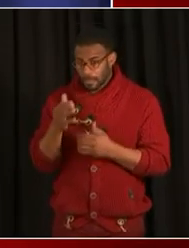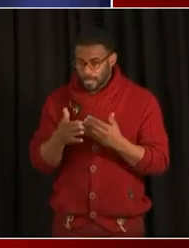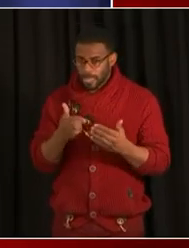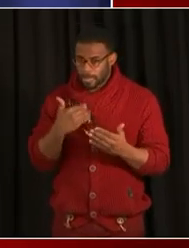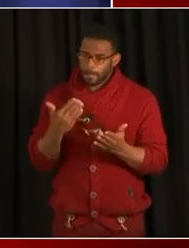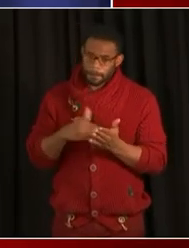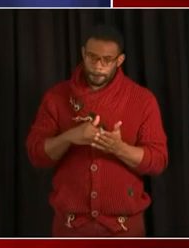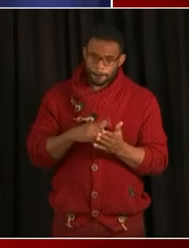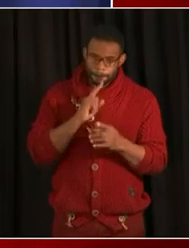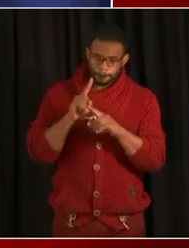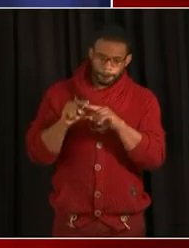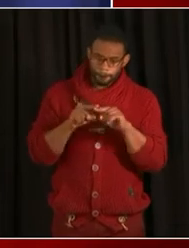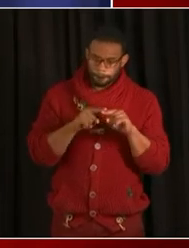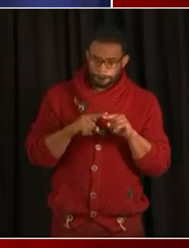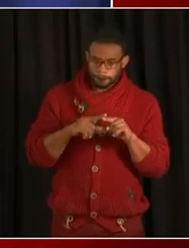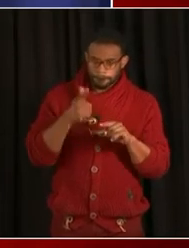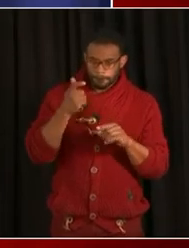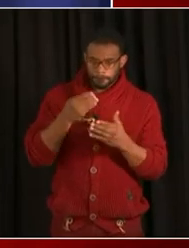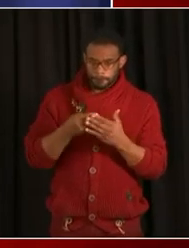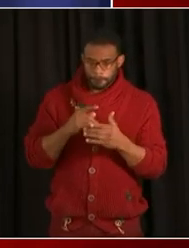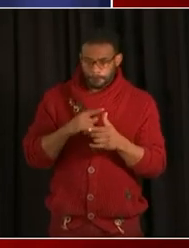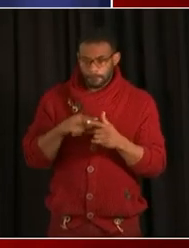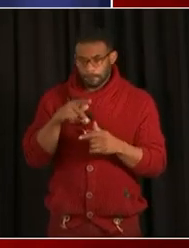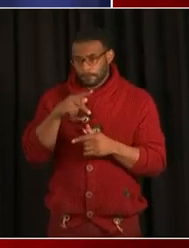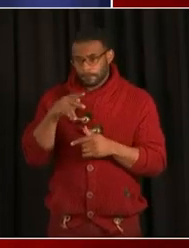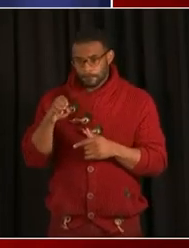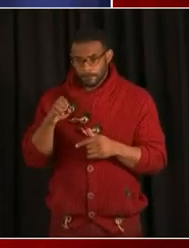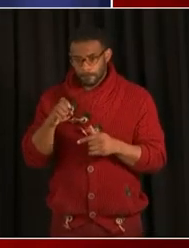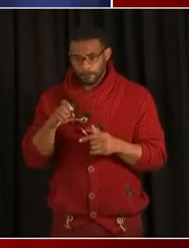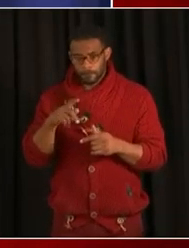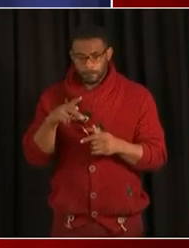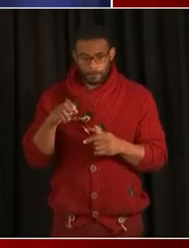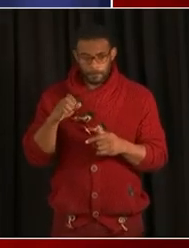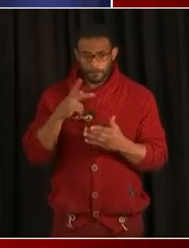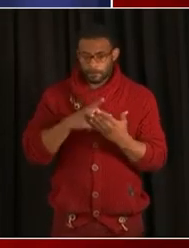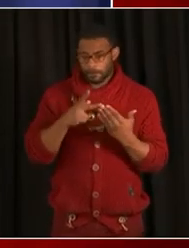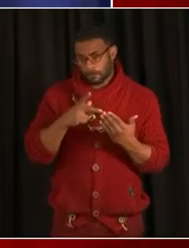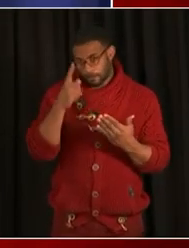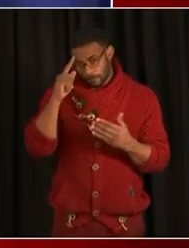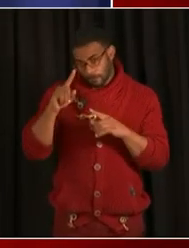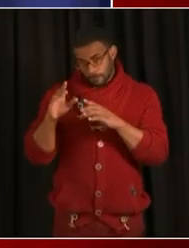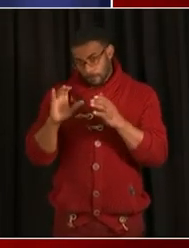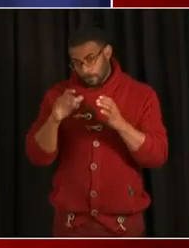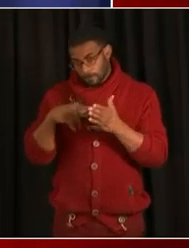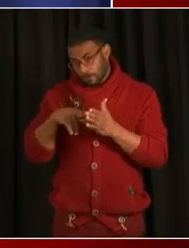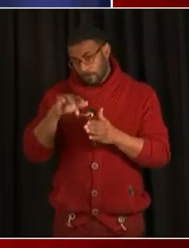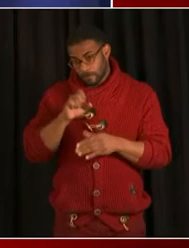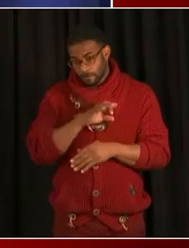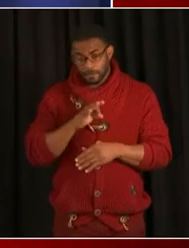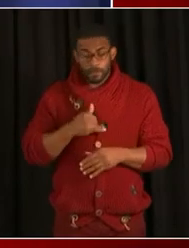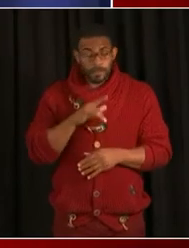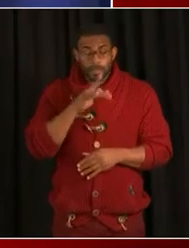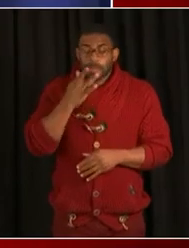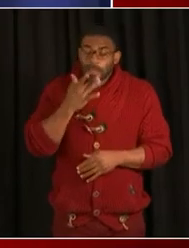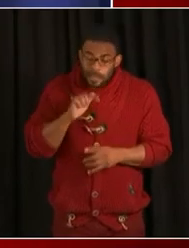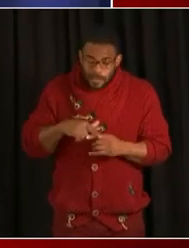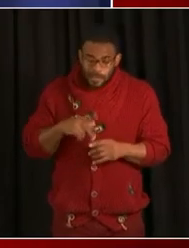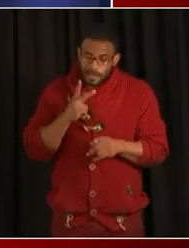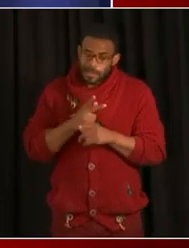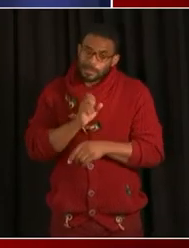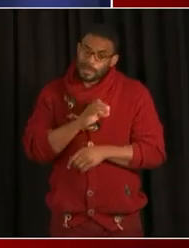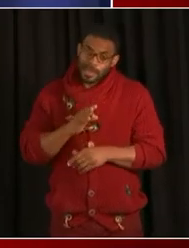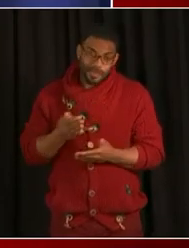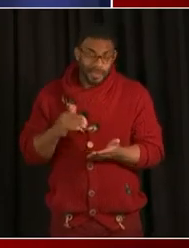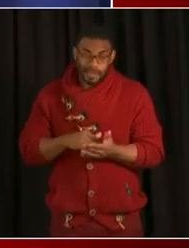So we again are dependent on grant money or PPs or PPP programs right. to pay our staff. We were lucky to keep